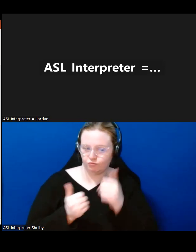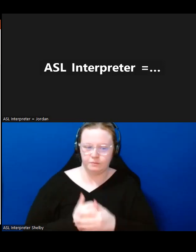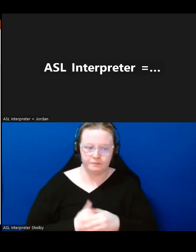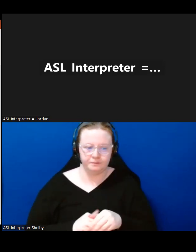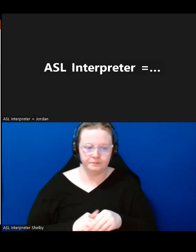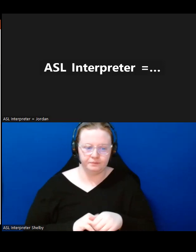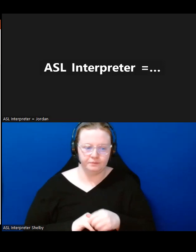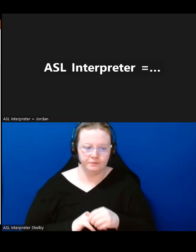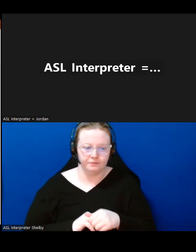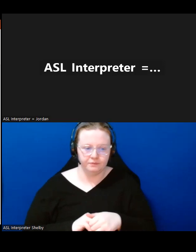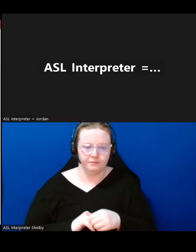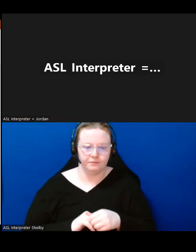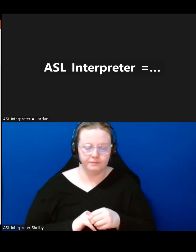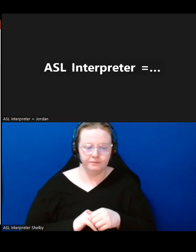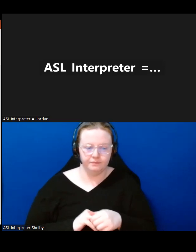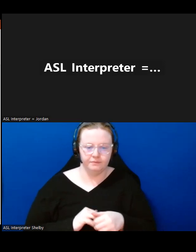And our big